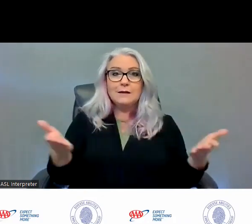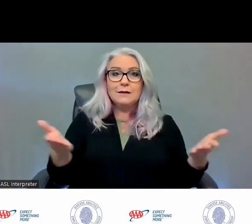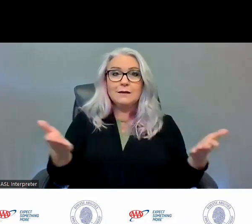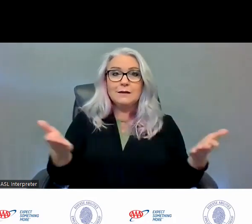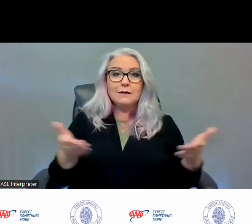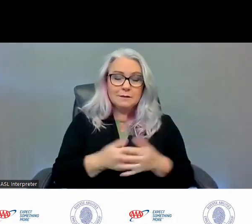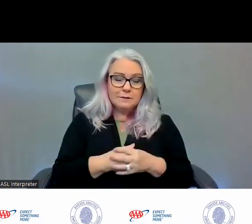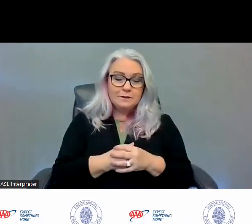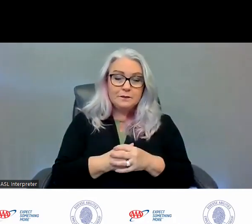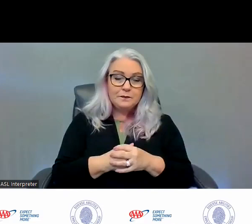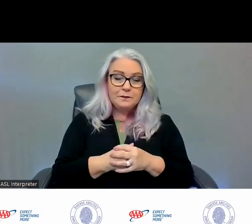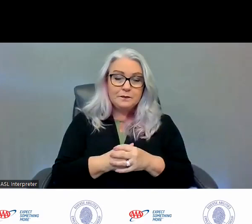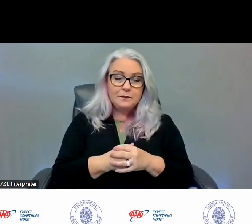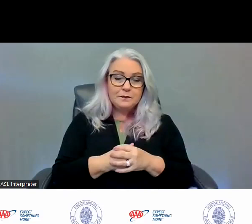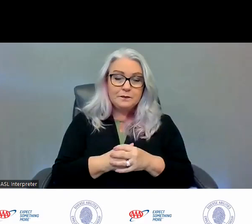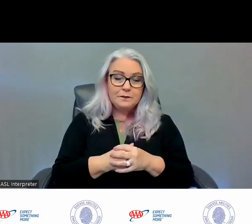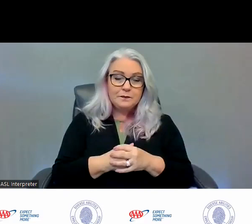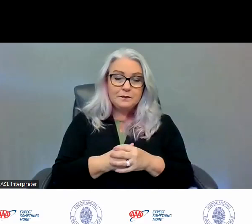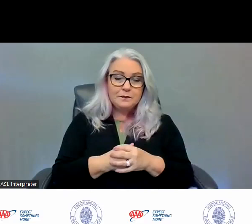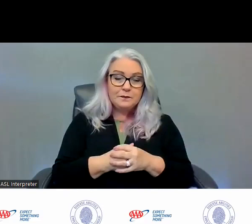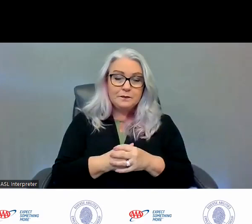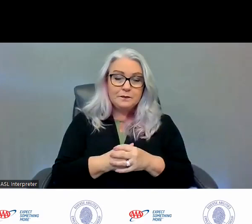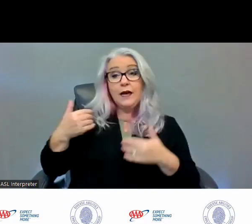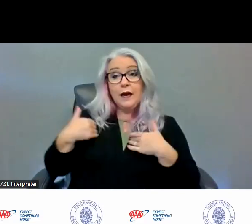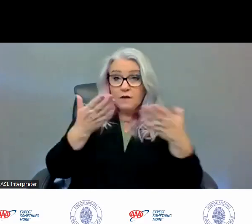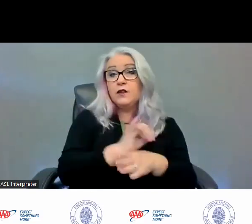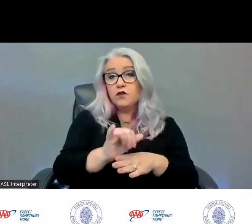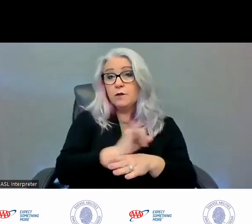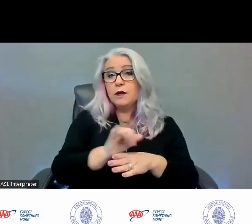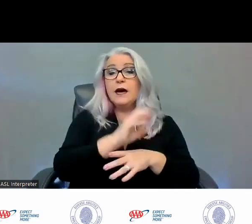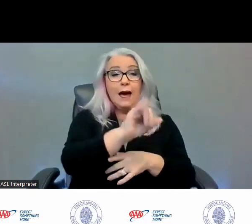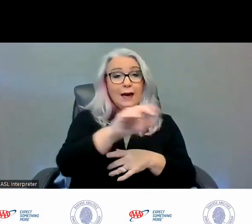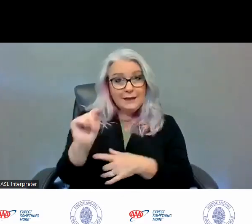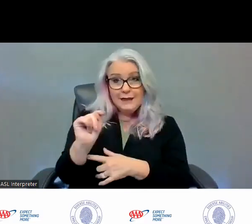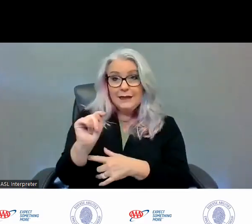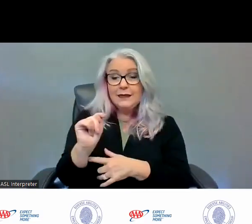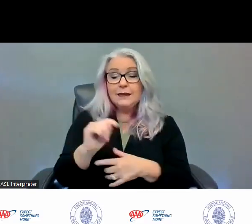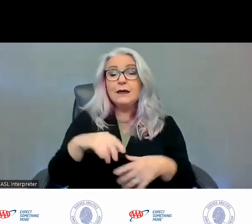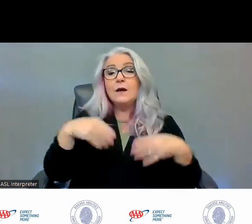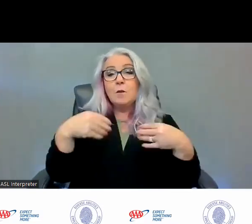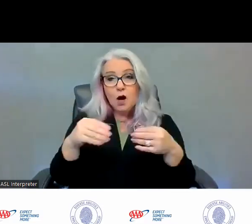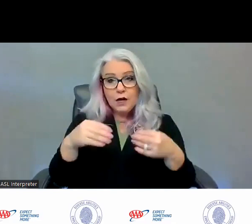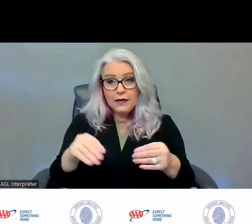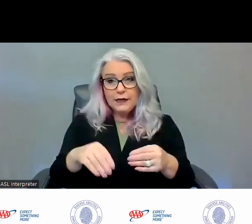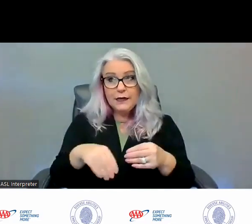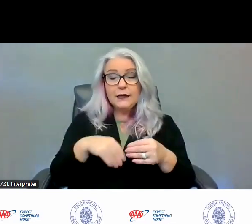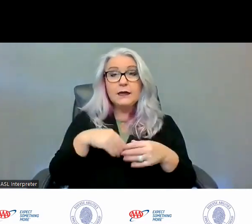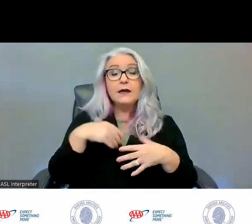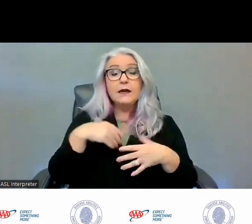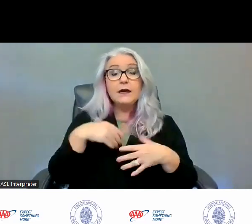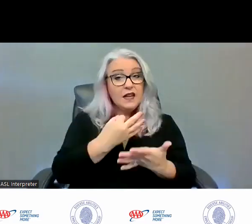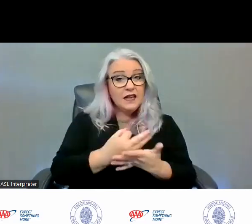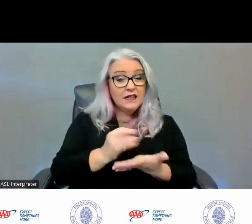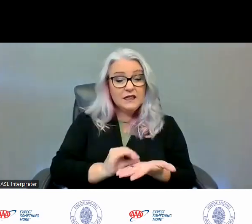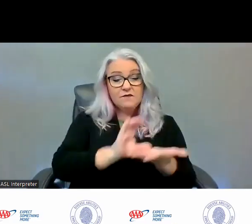the past have been our IT innovations team, our marketing teams, our finance and investment